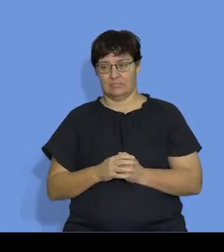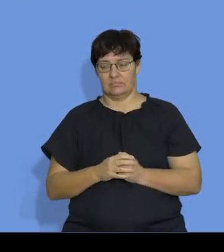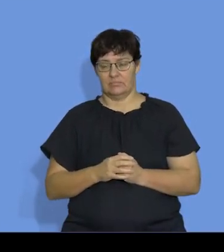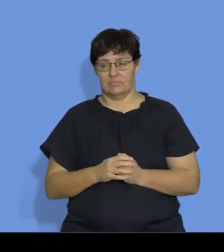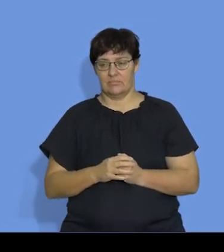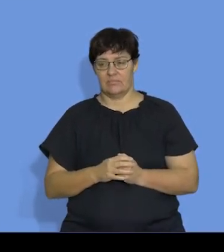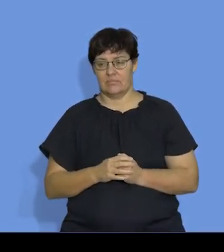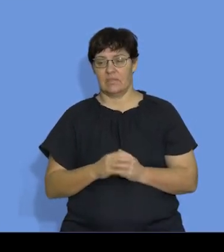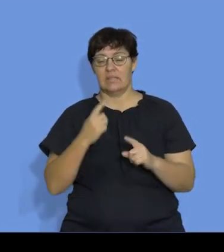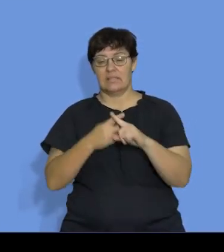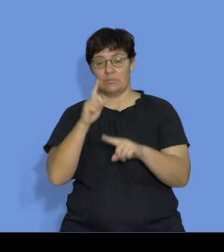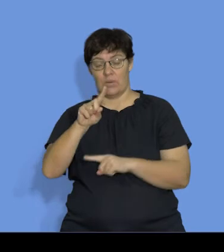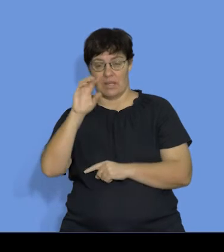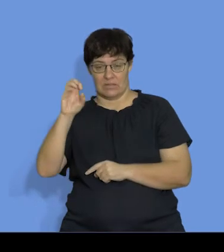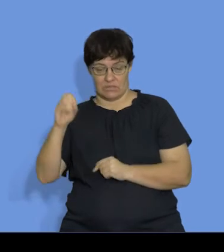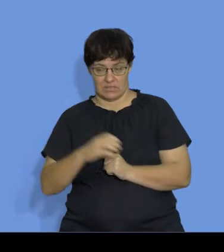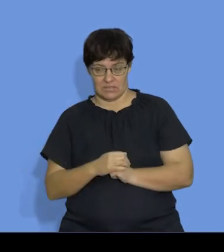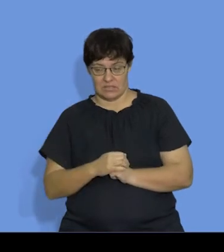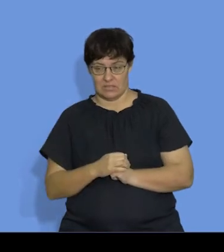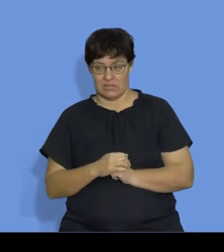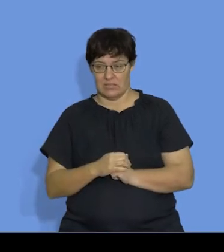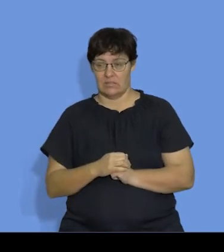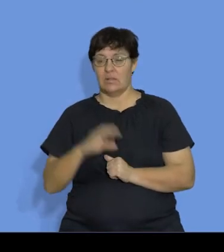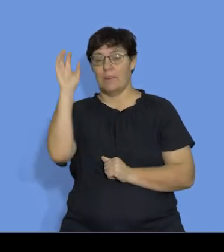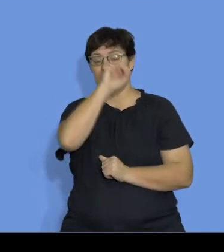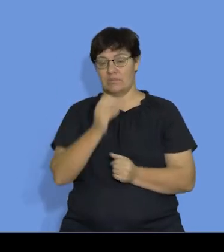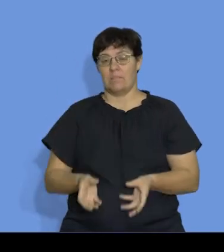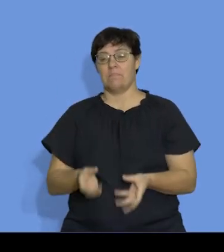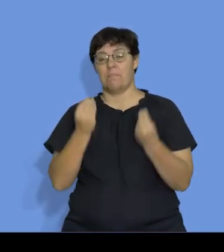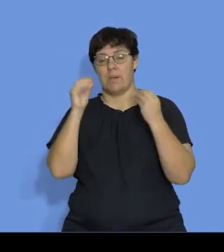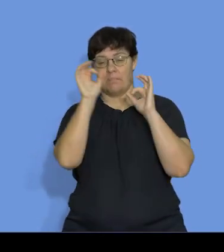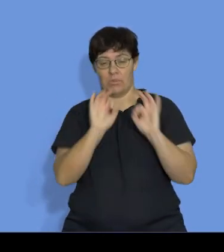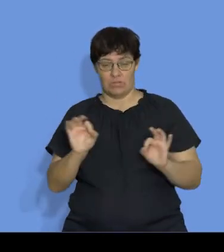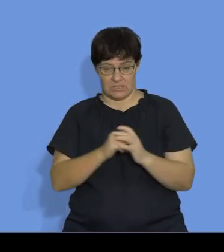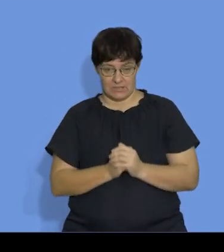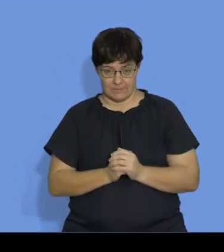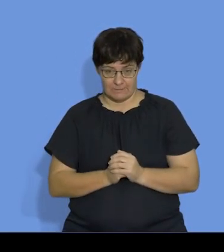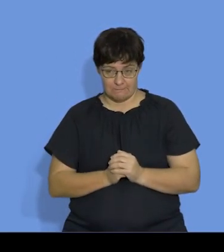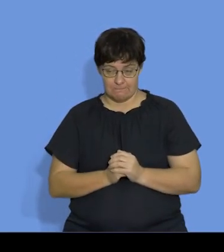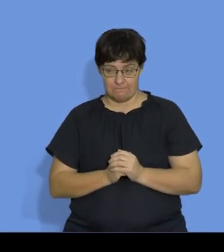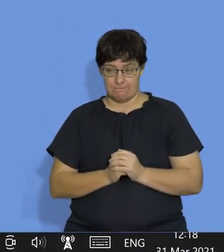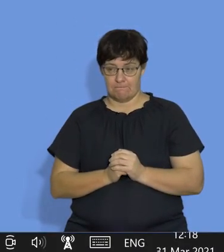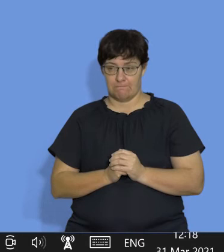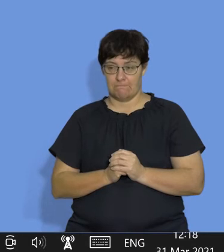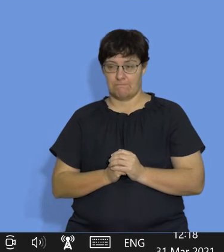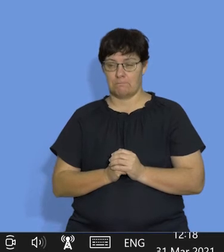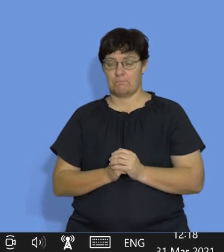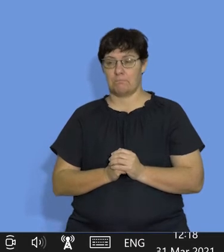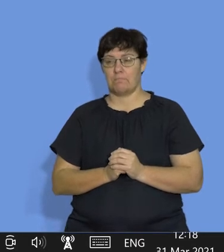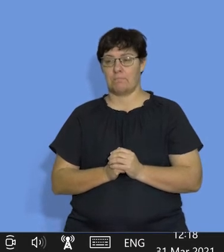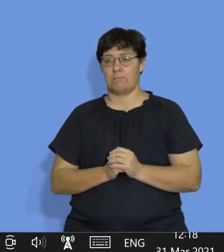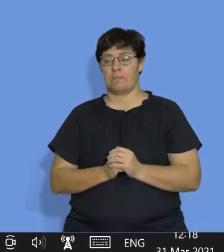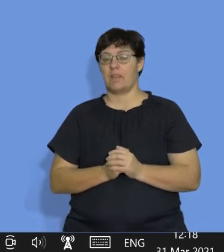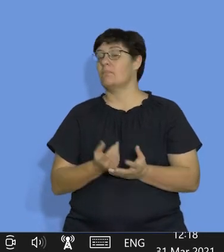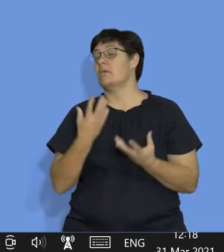5.6. We multiply this by 100, we'll get the percentage purity. So if we go to our calculator, okay, what